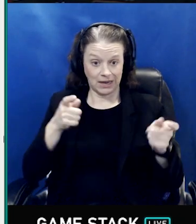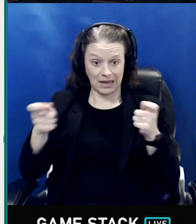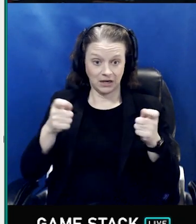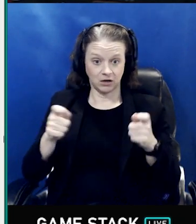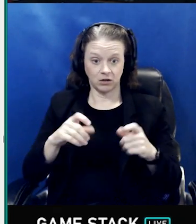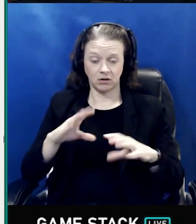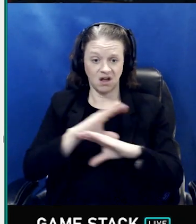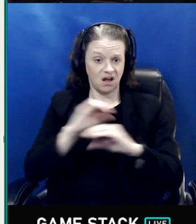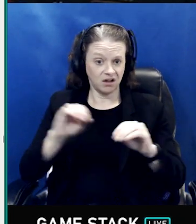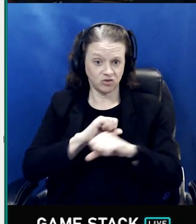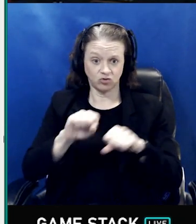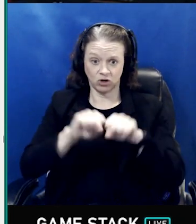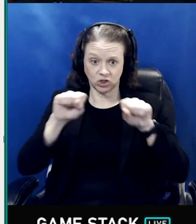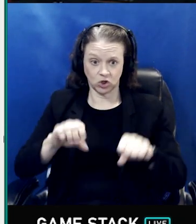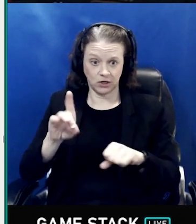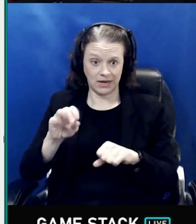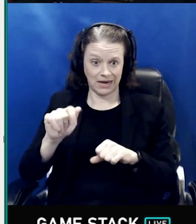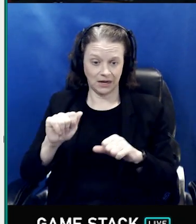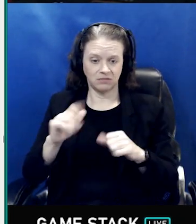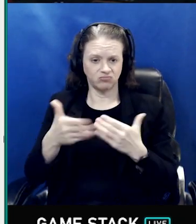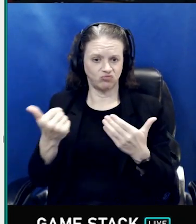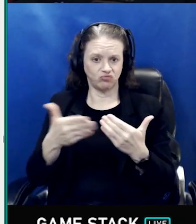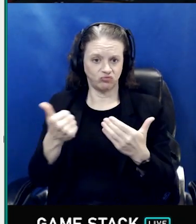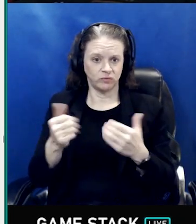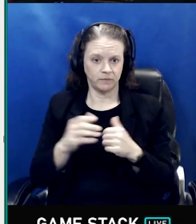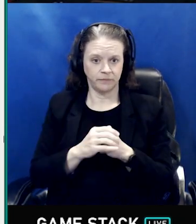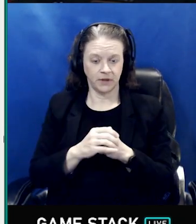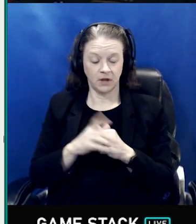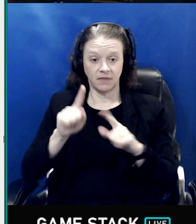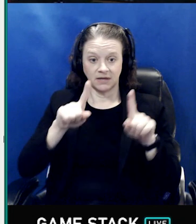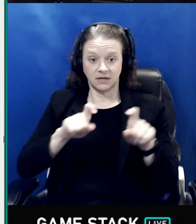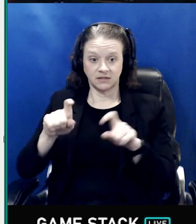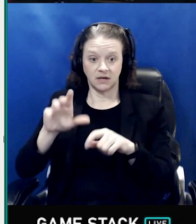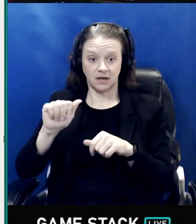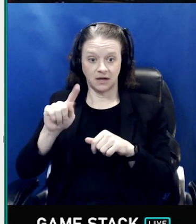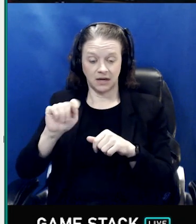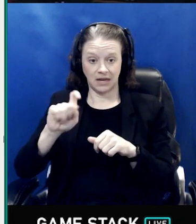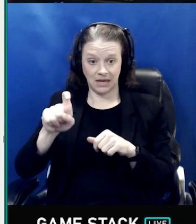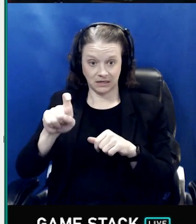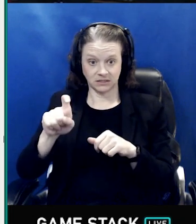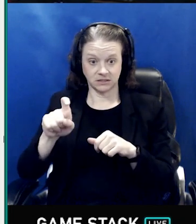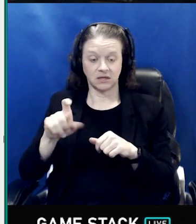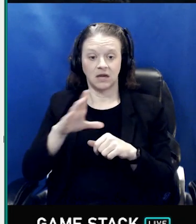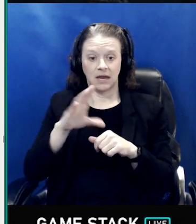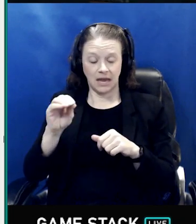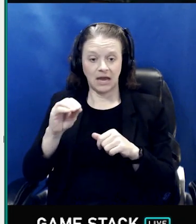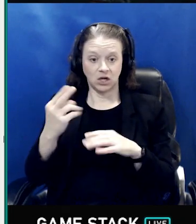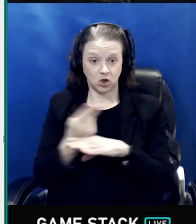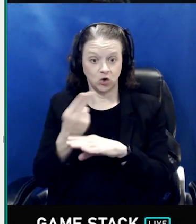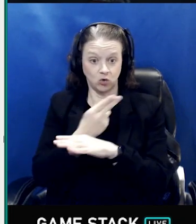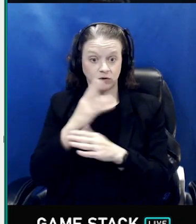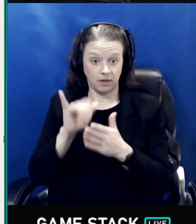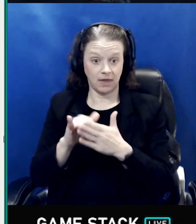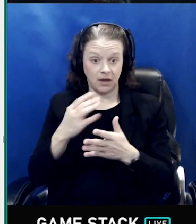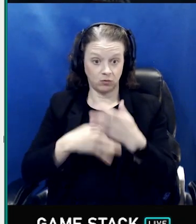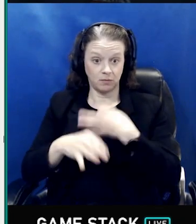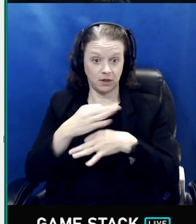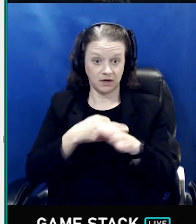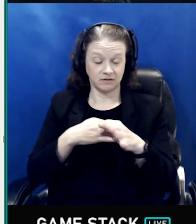ease. So they tested ADX after launch and used it at once, replacing table